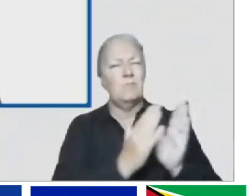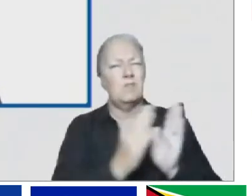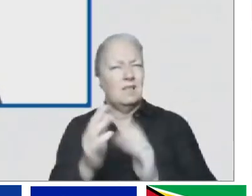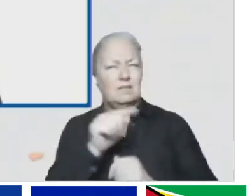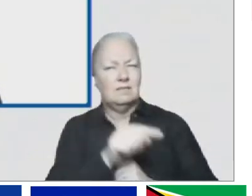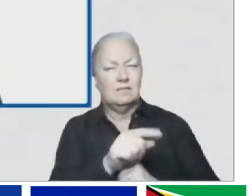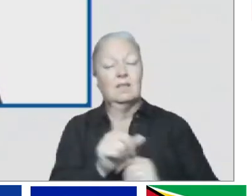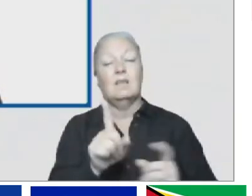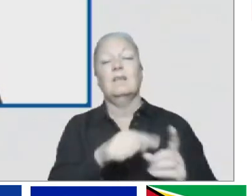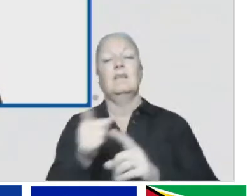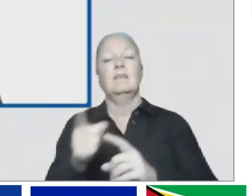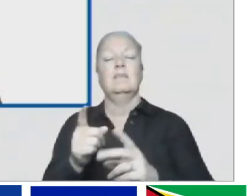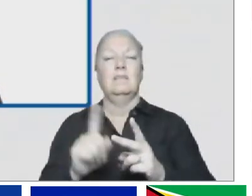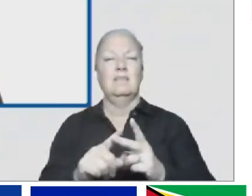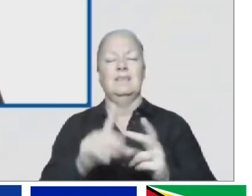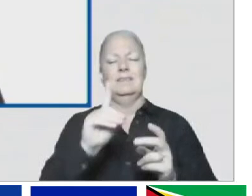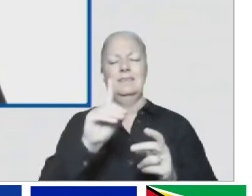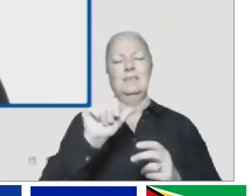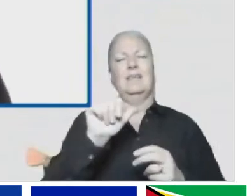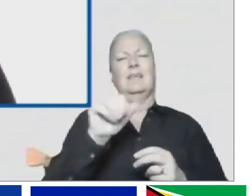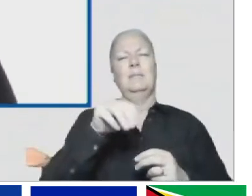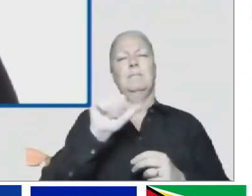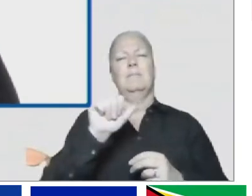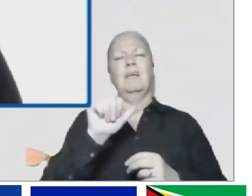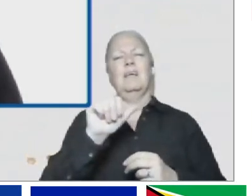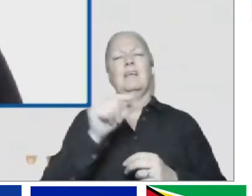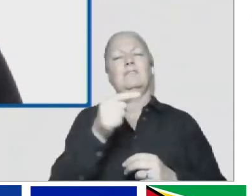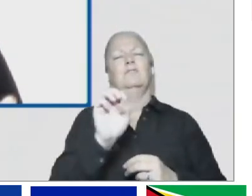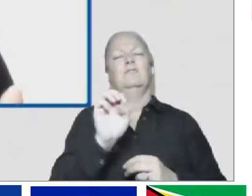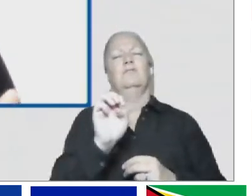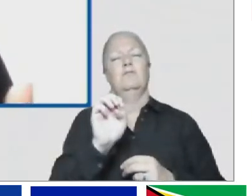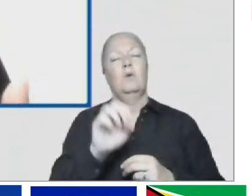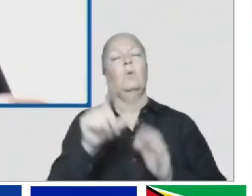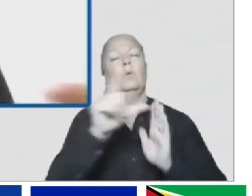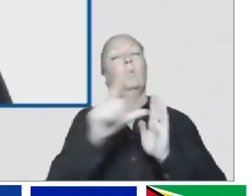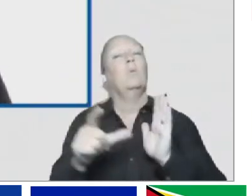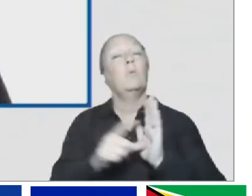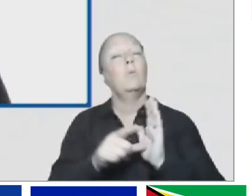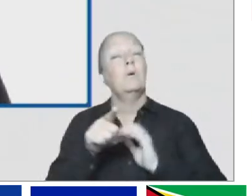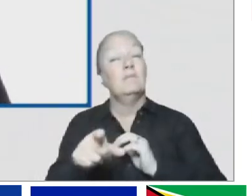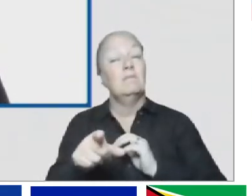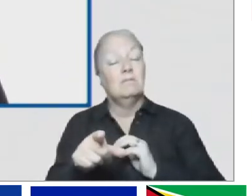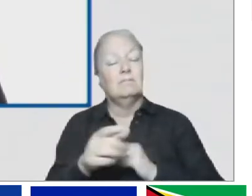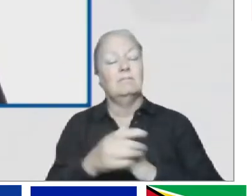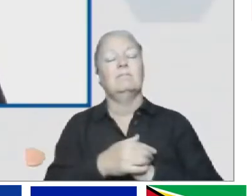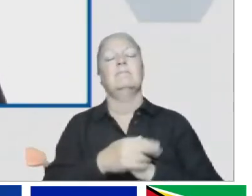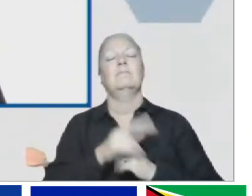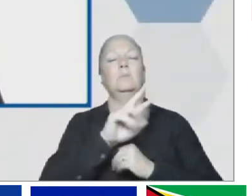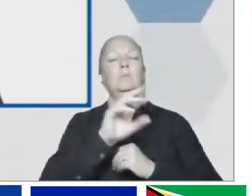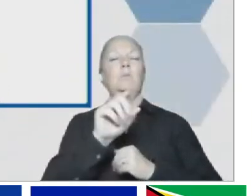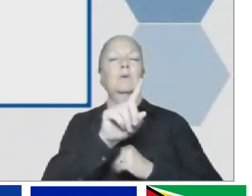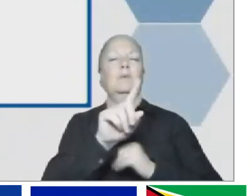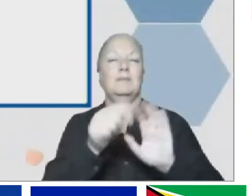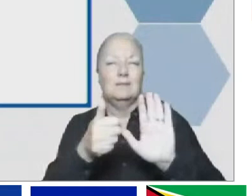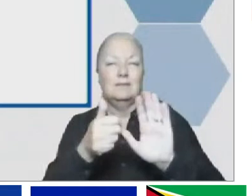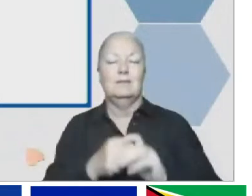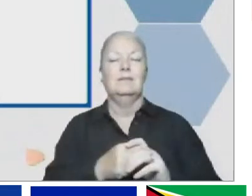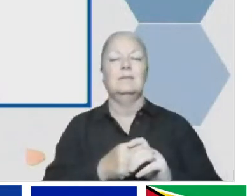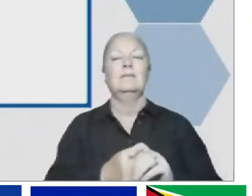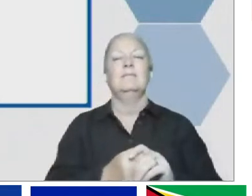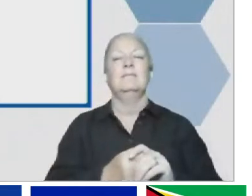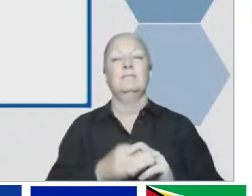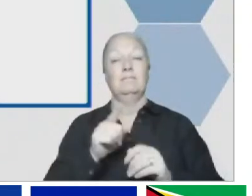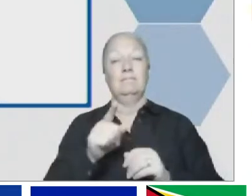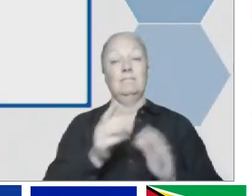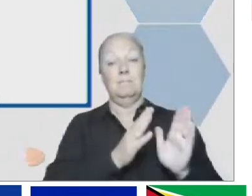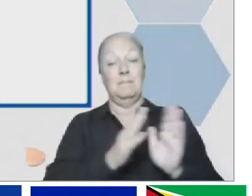Core Team. The Recovery Planning Committee is chaired by the Planning Institute of Jamaica, and we led the preparation of a